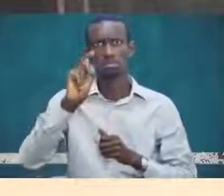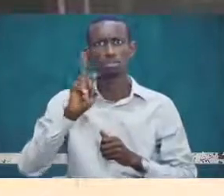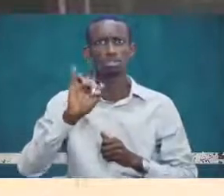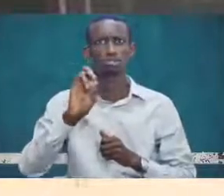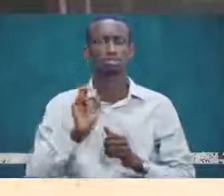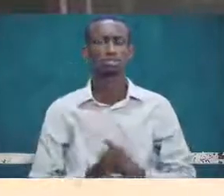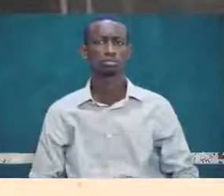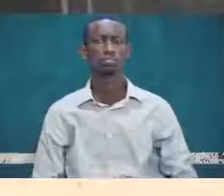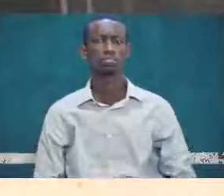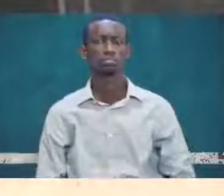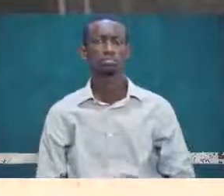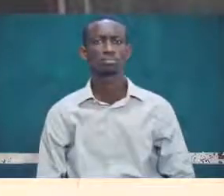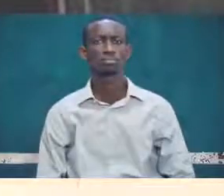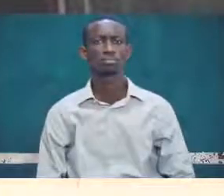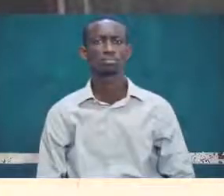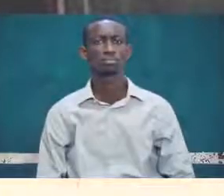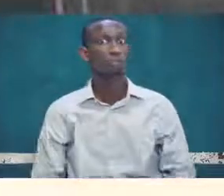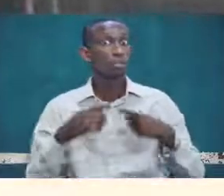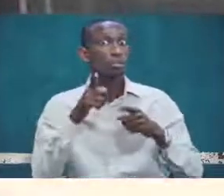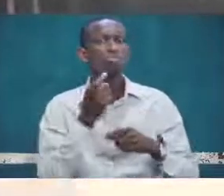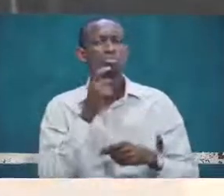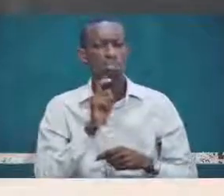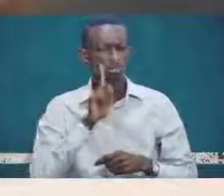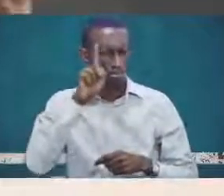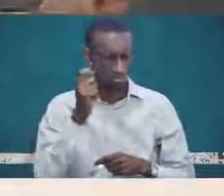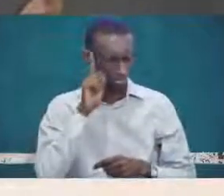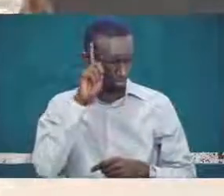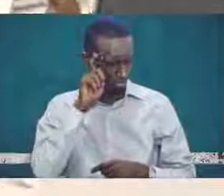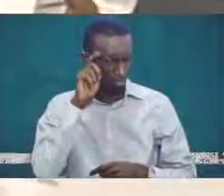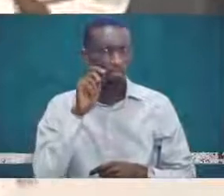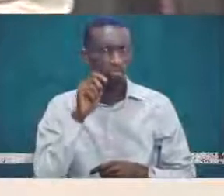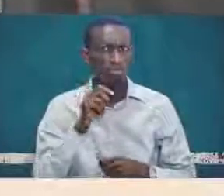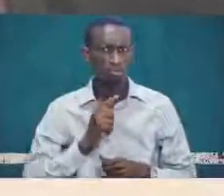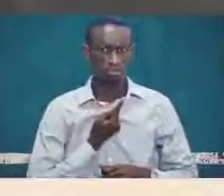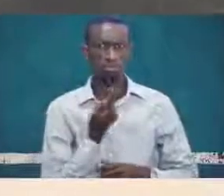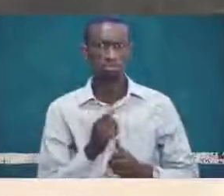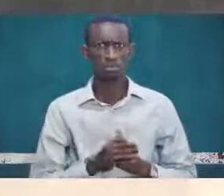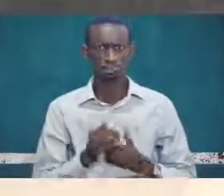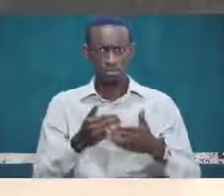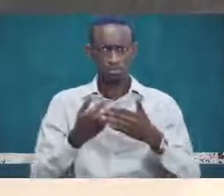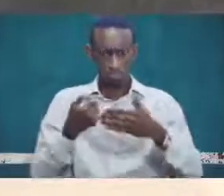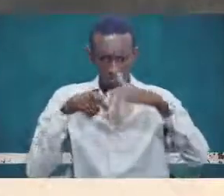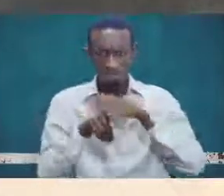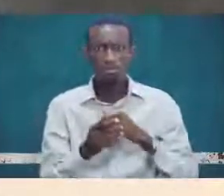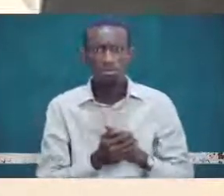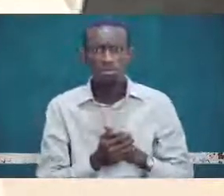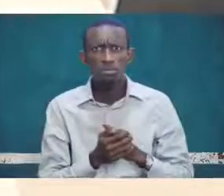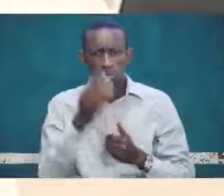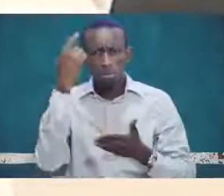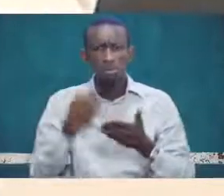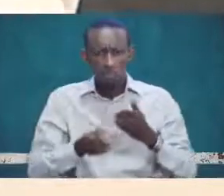Direct proportion. But you have to ask yourself before you go into details, what is direct